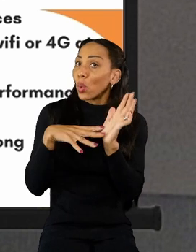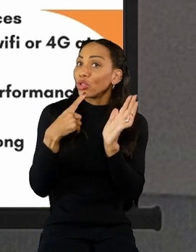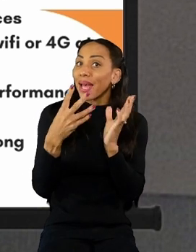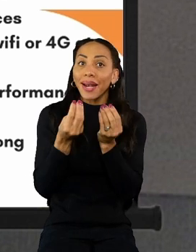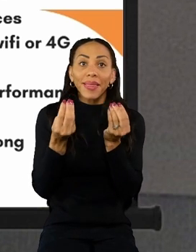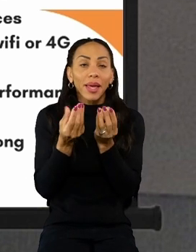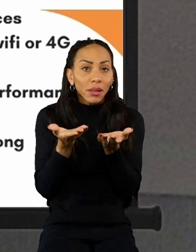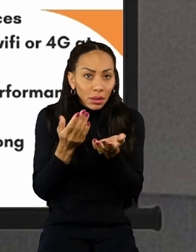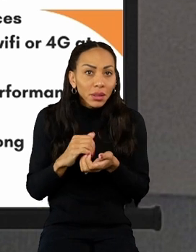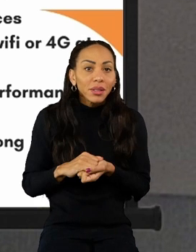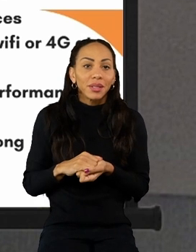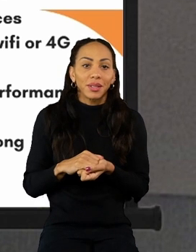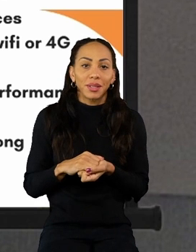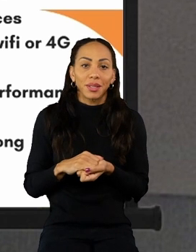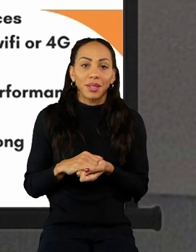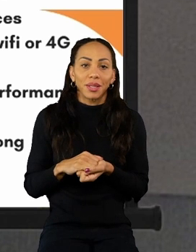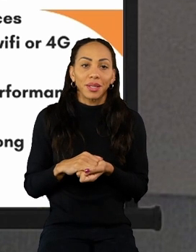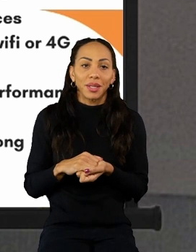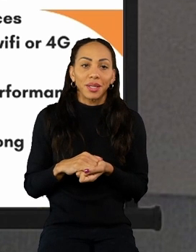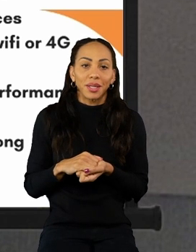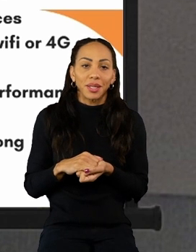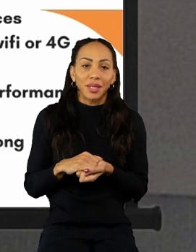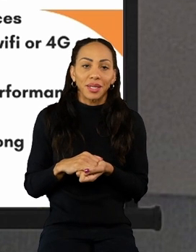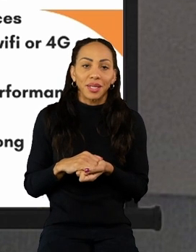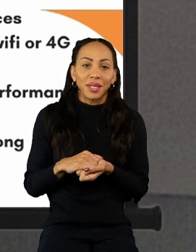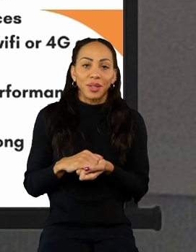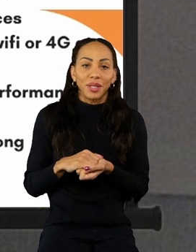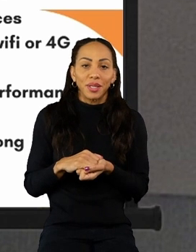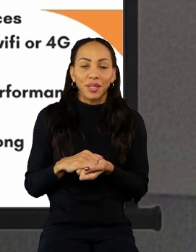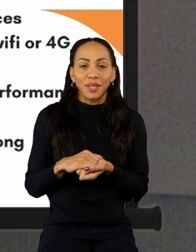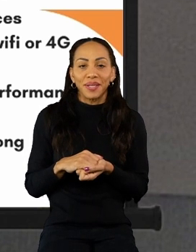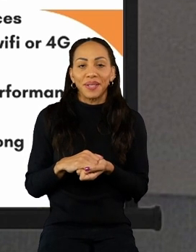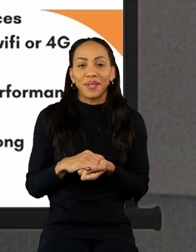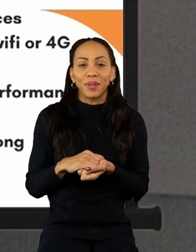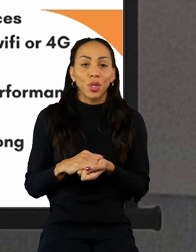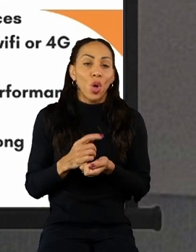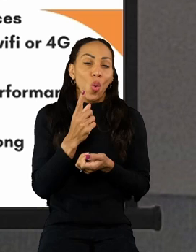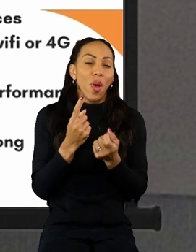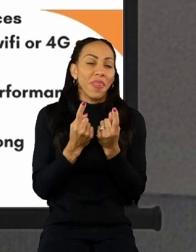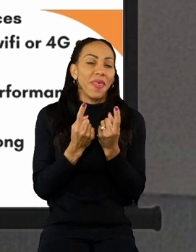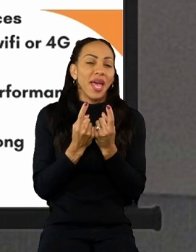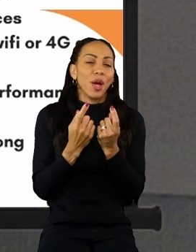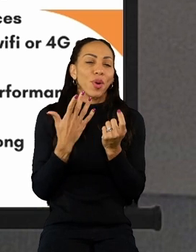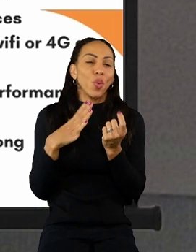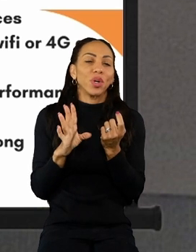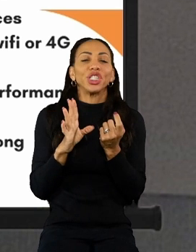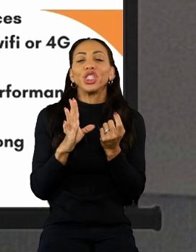Do you want to go to the next slide? Did Robert want to say anything about that as well? Like, I don't know whether you wanted to, you mentioned... I mean, the only thing you mentioned is that it